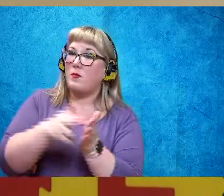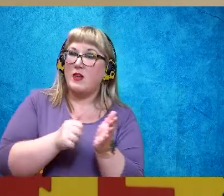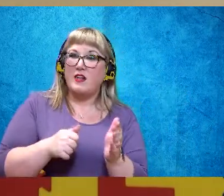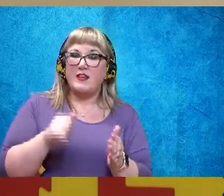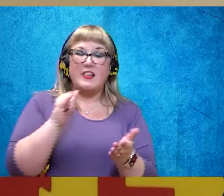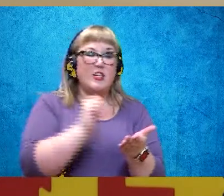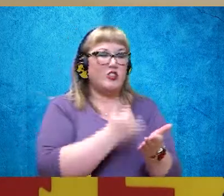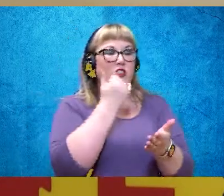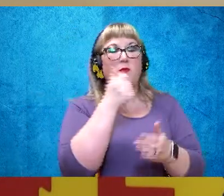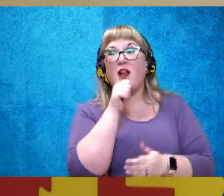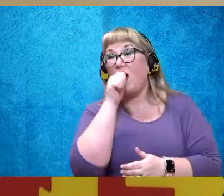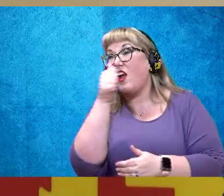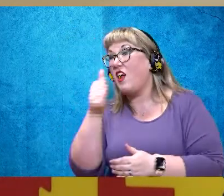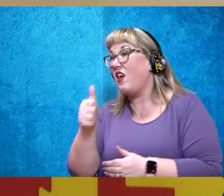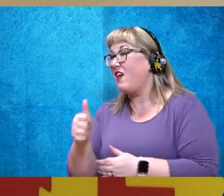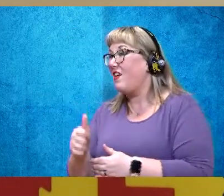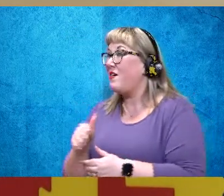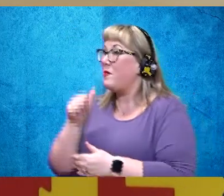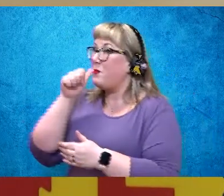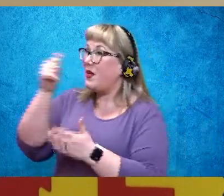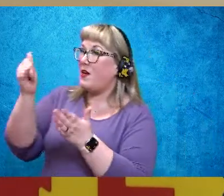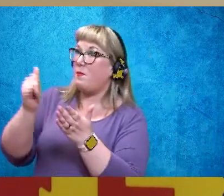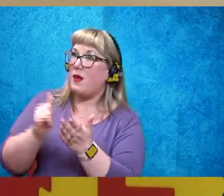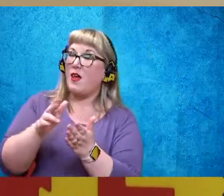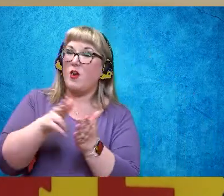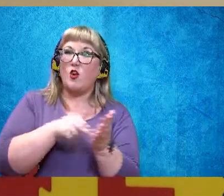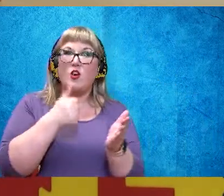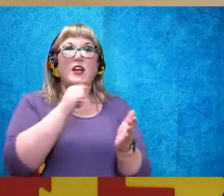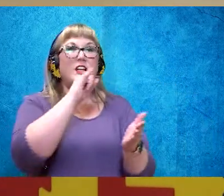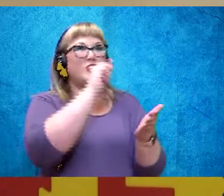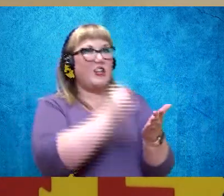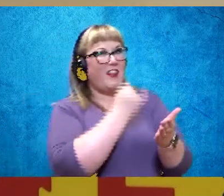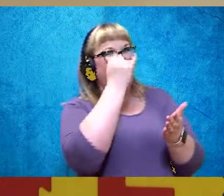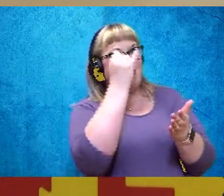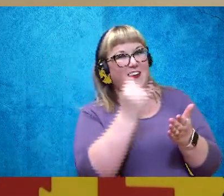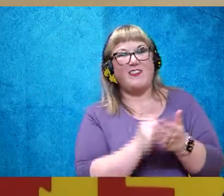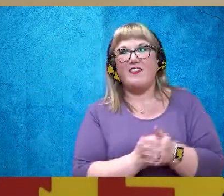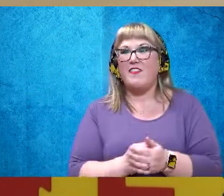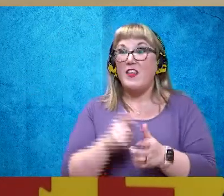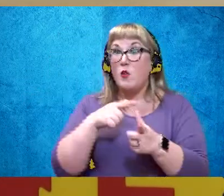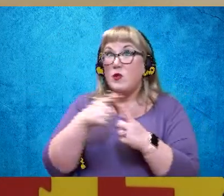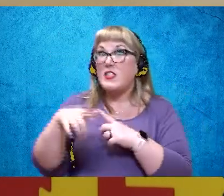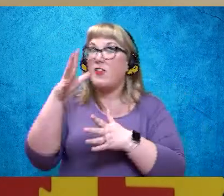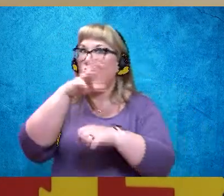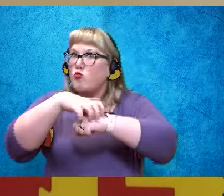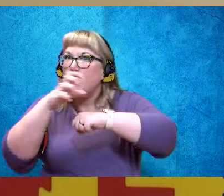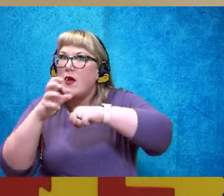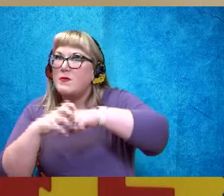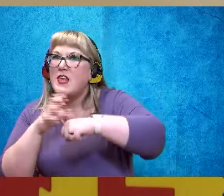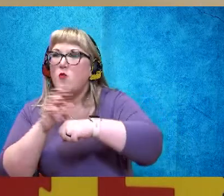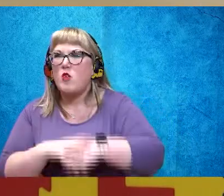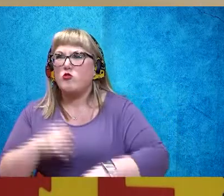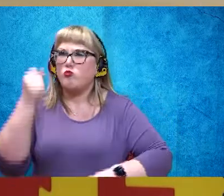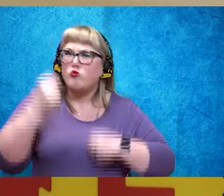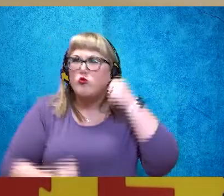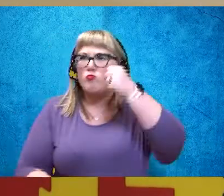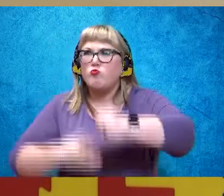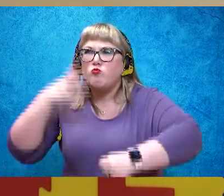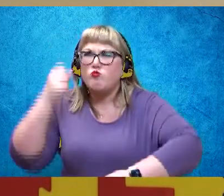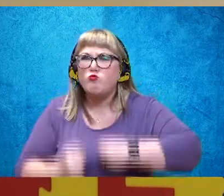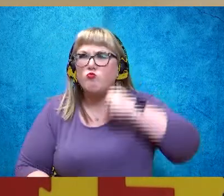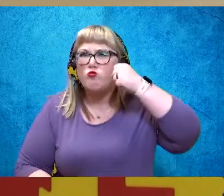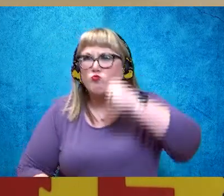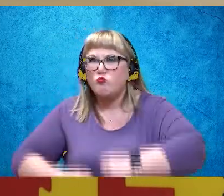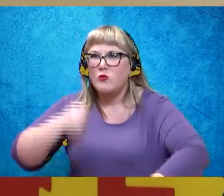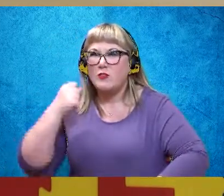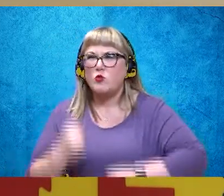jelly. Peanut, peanut butter, jelly. Then we take the grapes and we squish them,